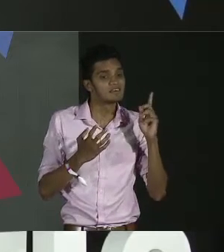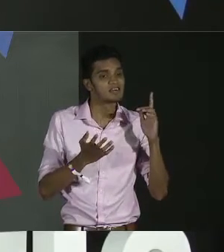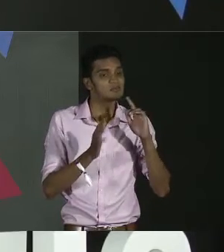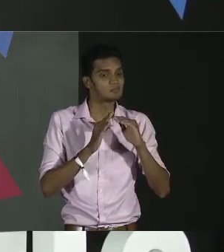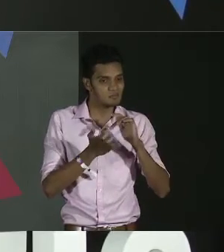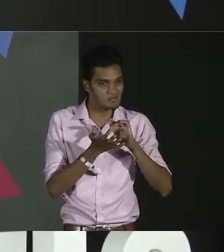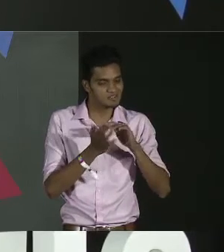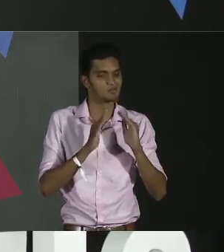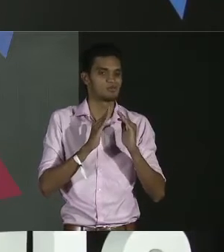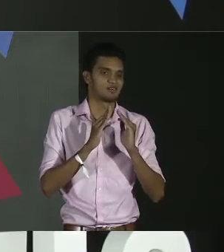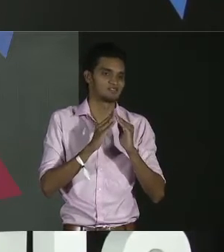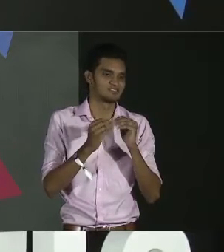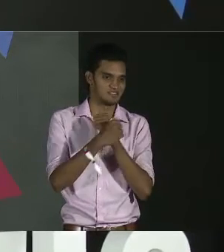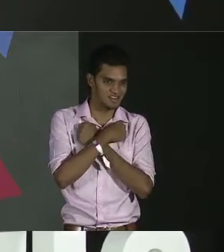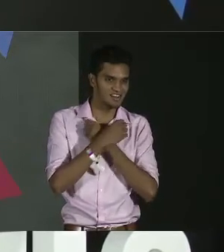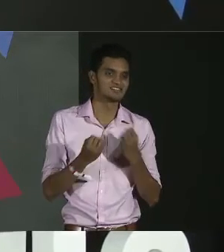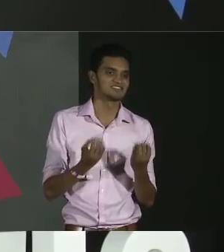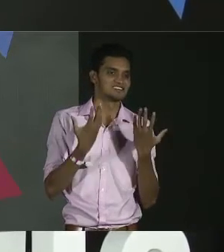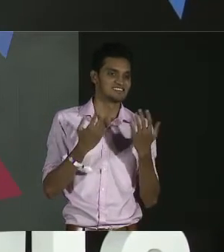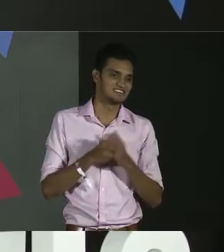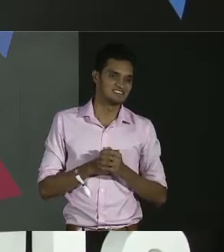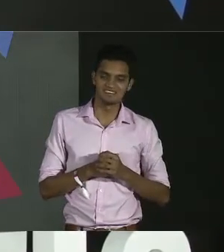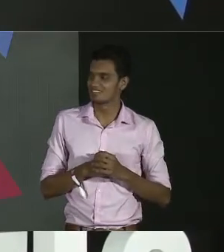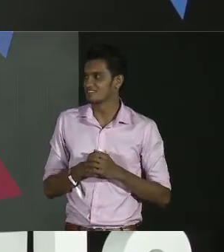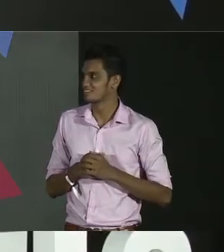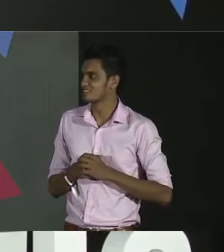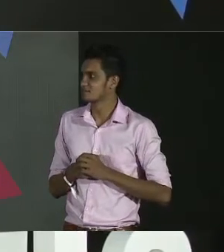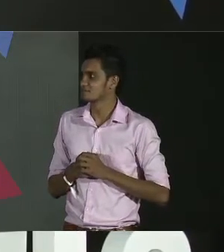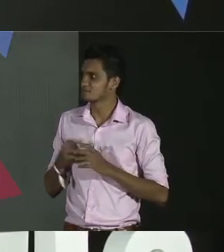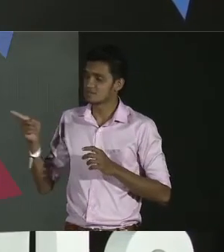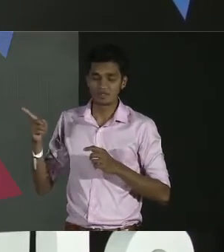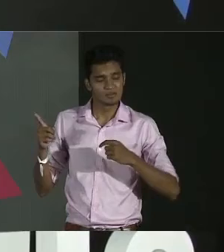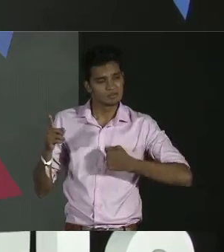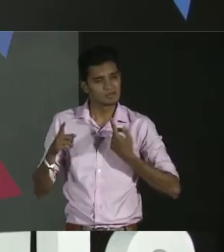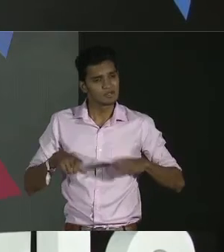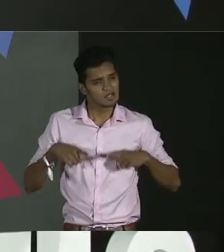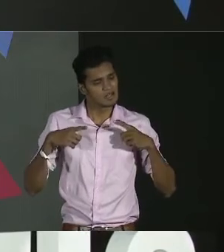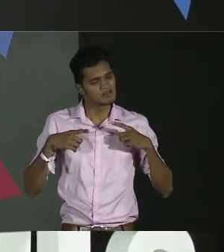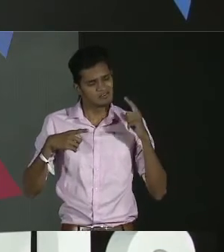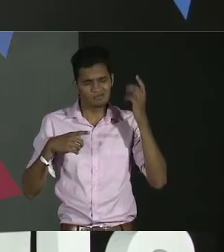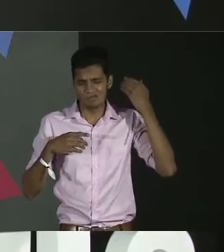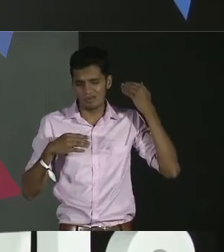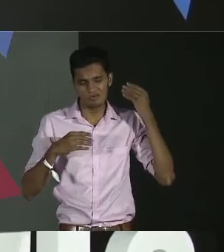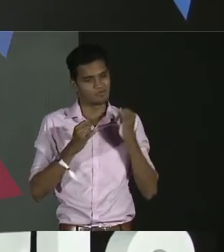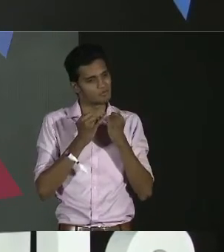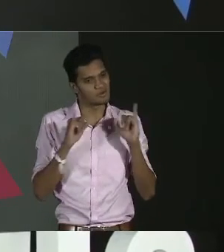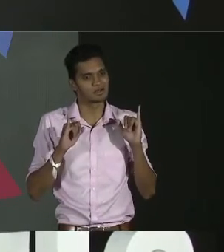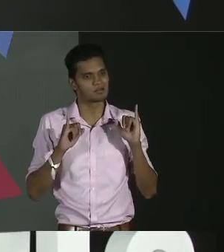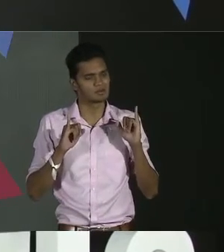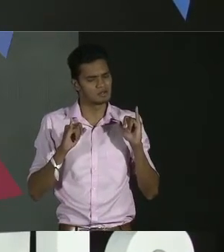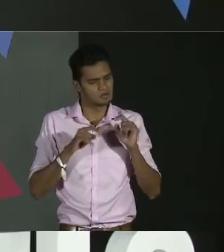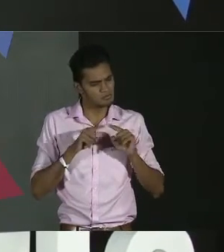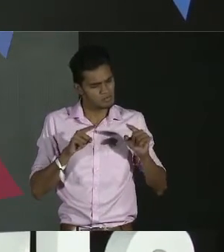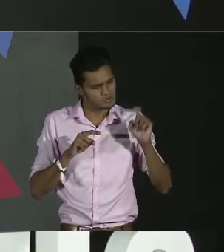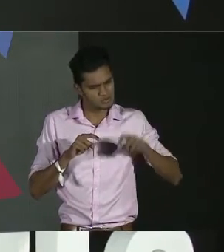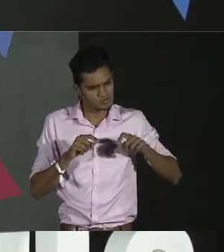There's always fear in asking for help, especially from a person like myself who was very independent before. But if you can, reach